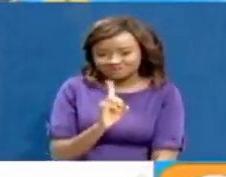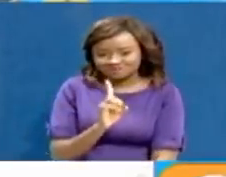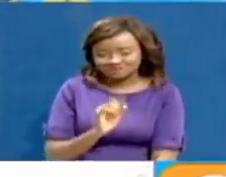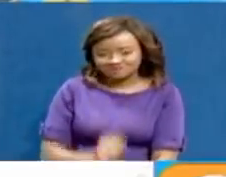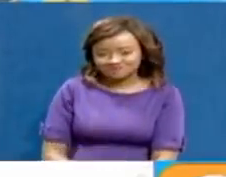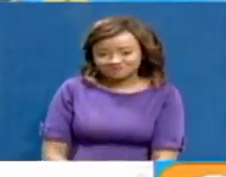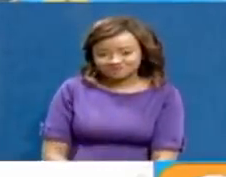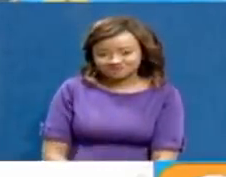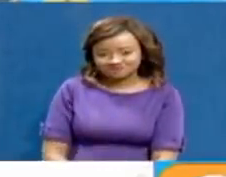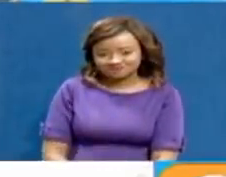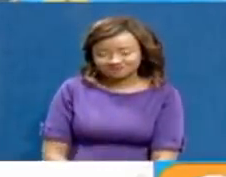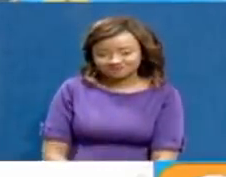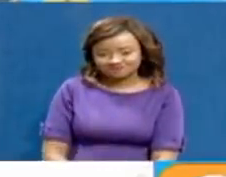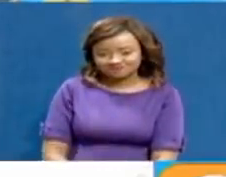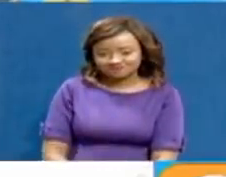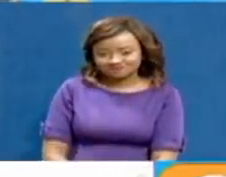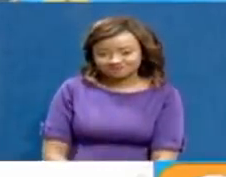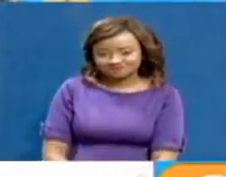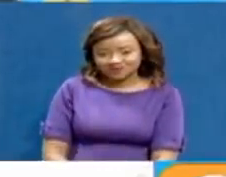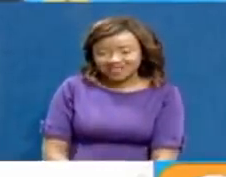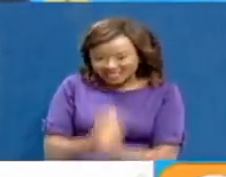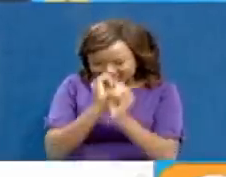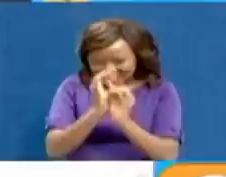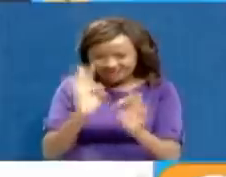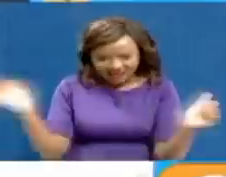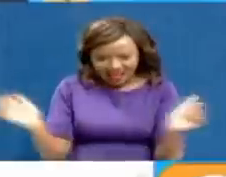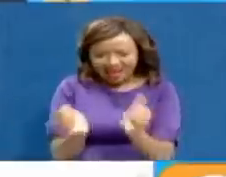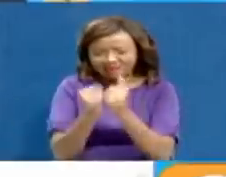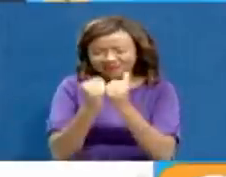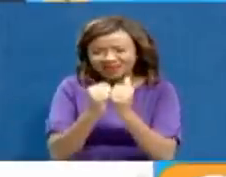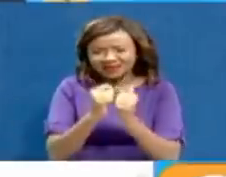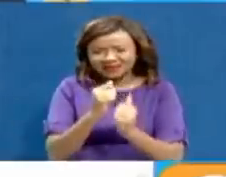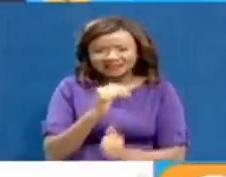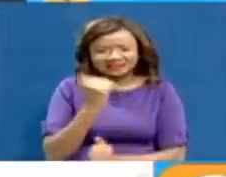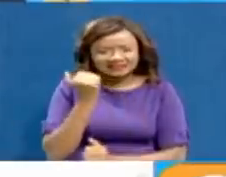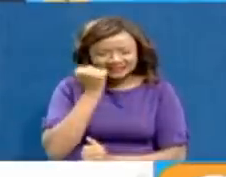practical in an extreme situation.